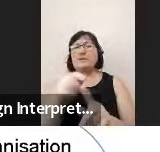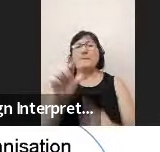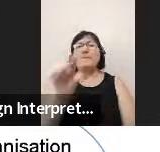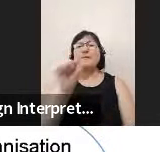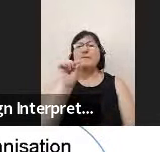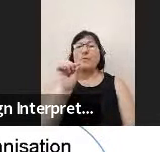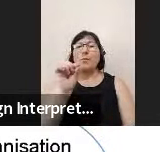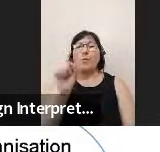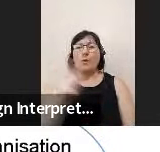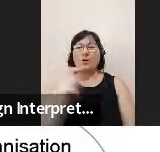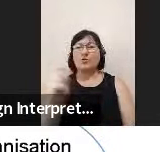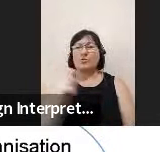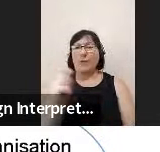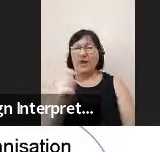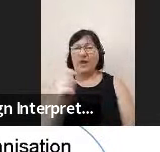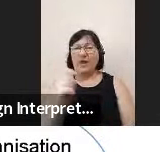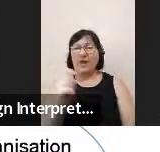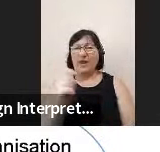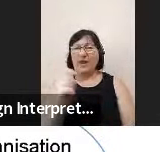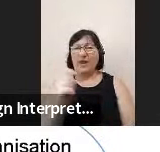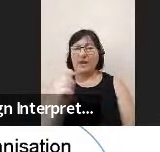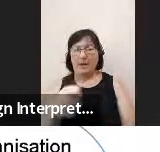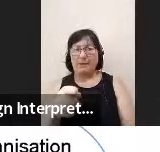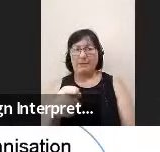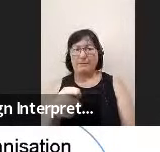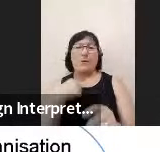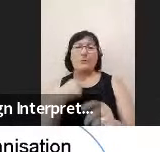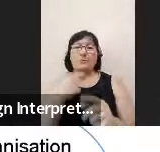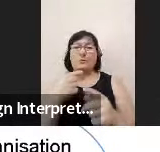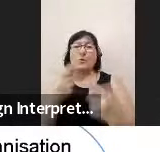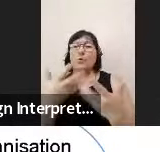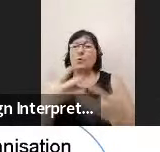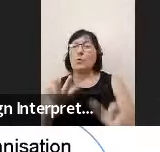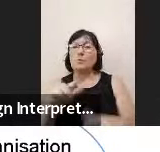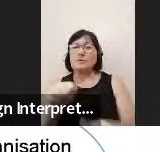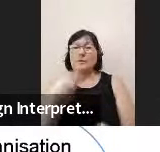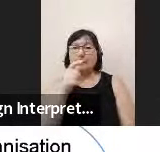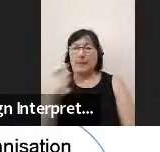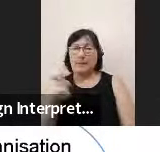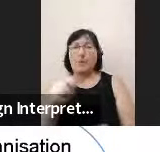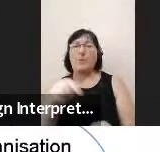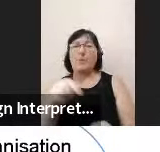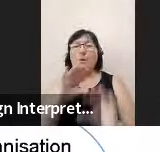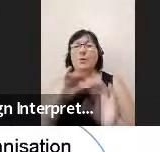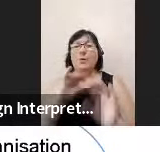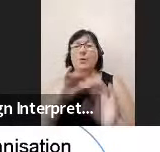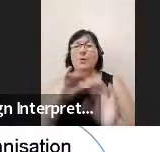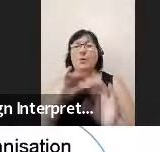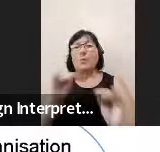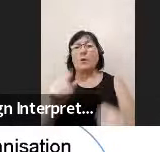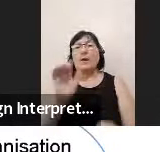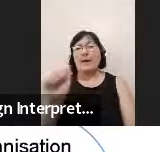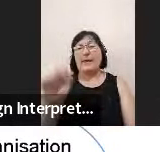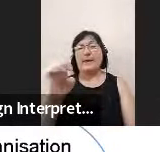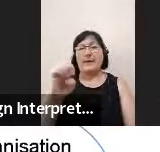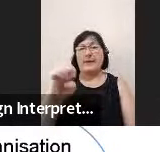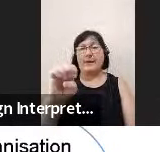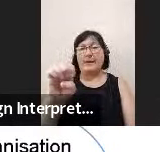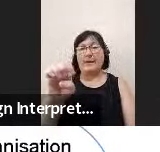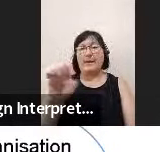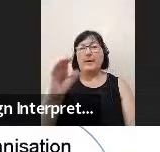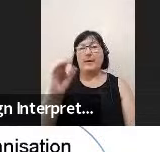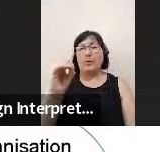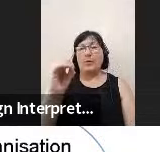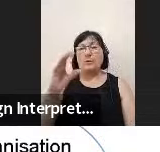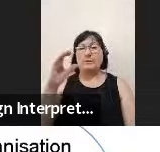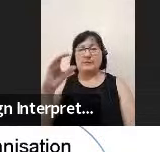we no longer talk that language anymore, but we're talking AEOC. And recently, we've also launched